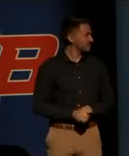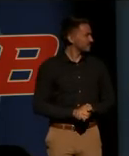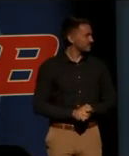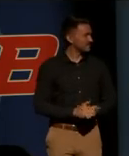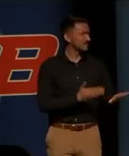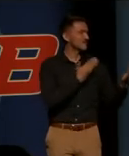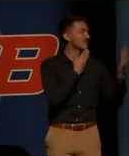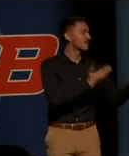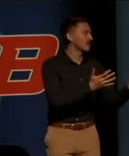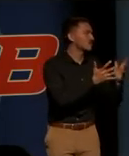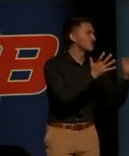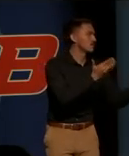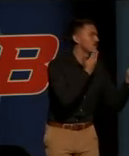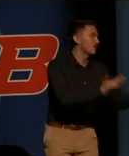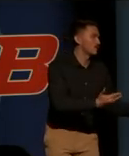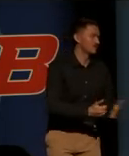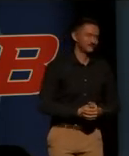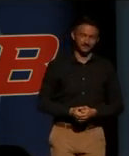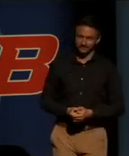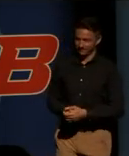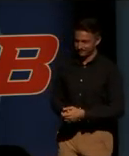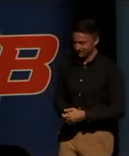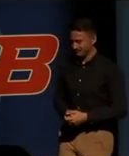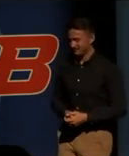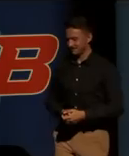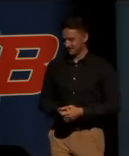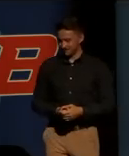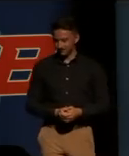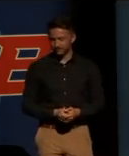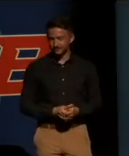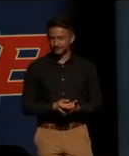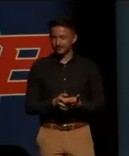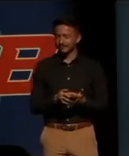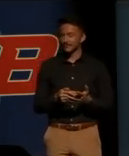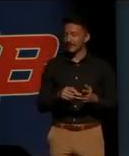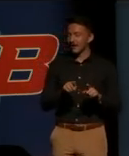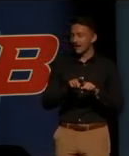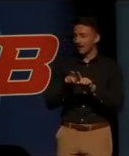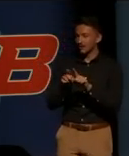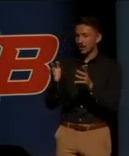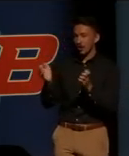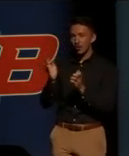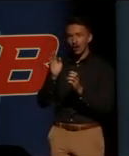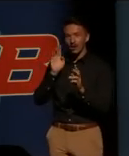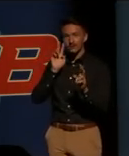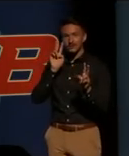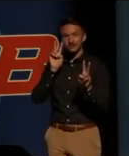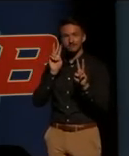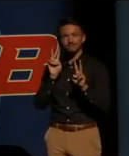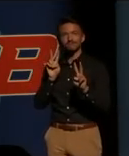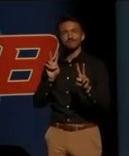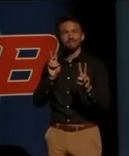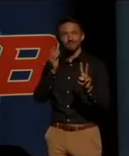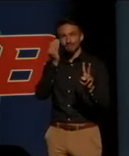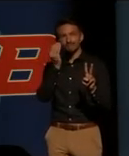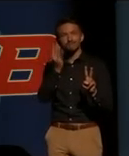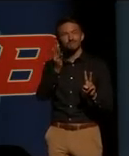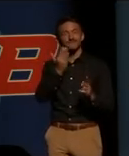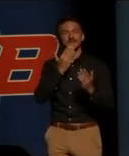Thank you so much, Professor Purdy. I also want to acknowledge our audience online